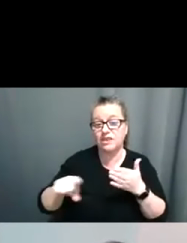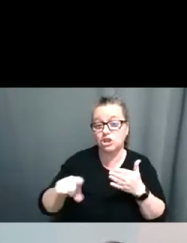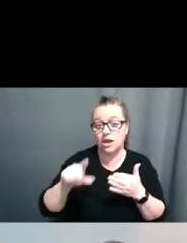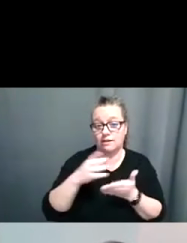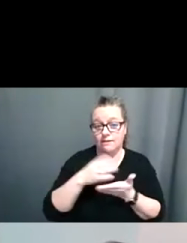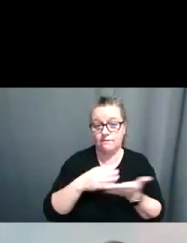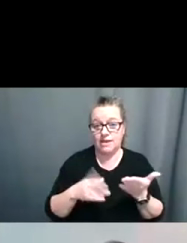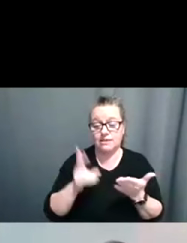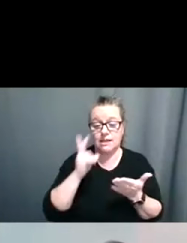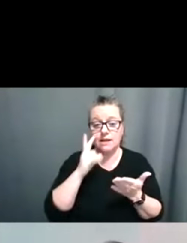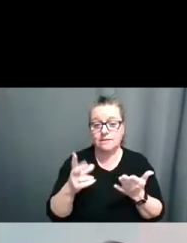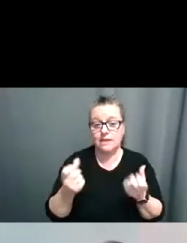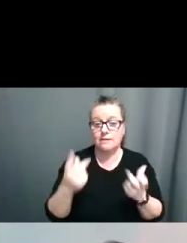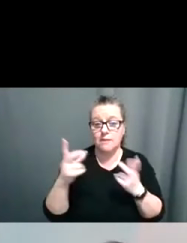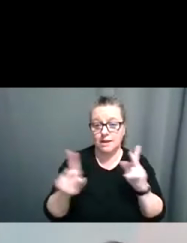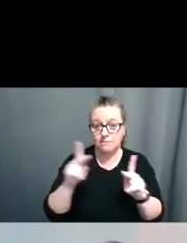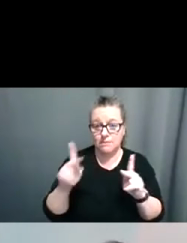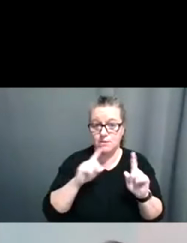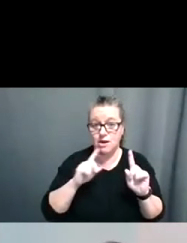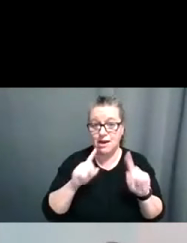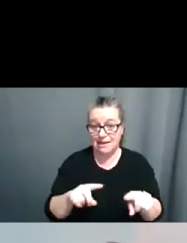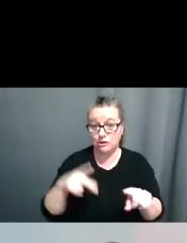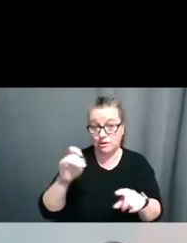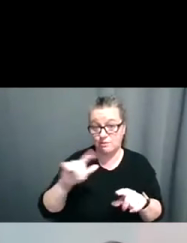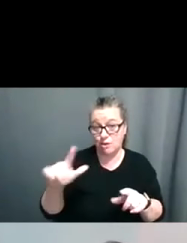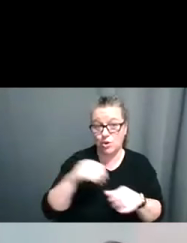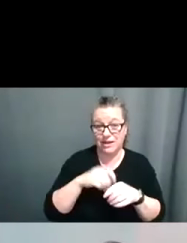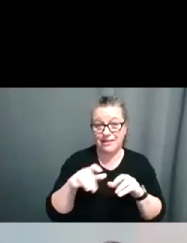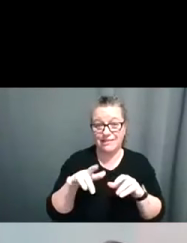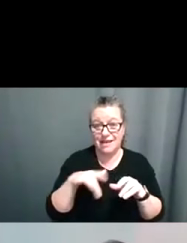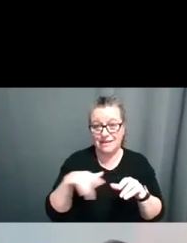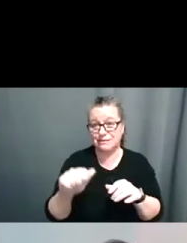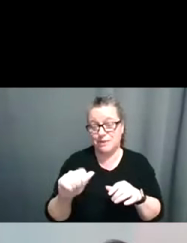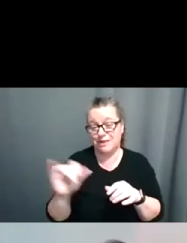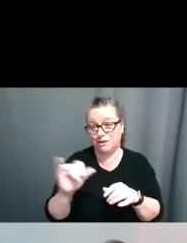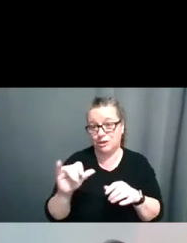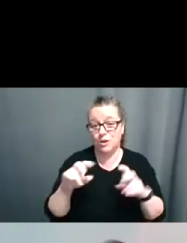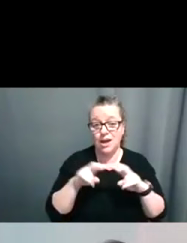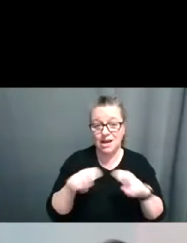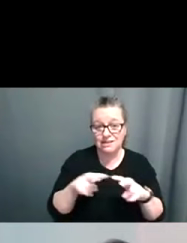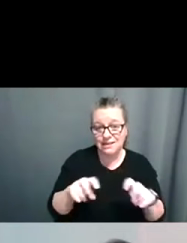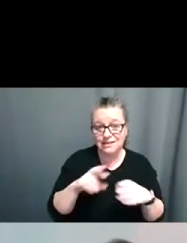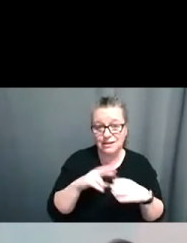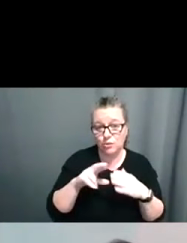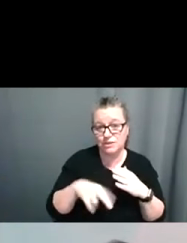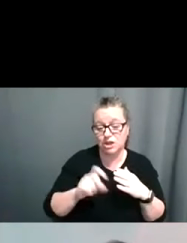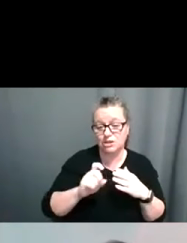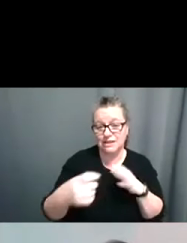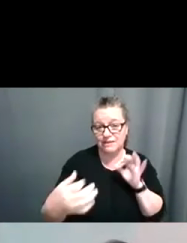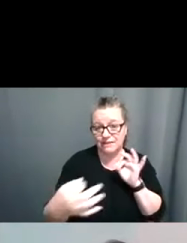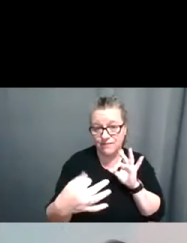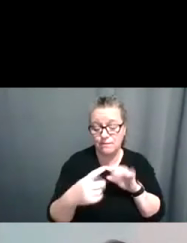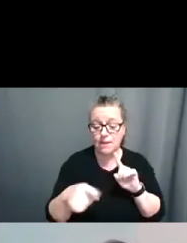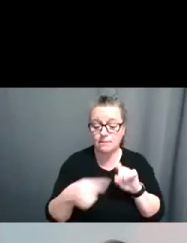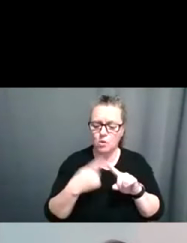that a lot of the folks who are answering our poll are in that space too. Yeah, it's that assessing results and giving feedback that's hard. But when I really get in